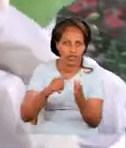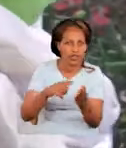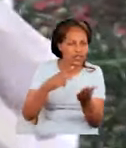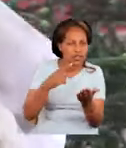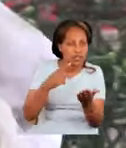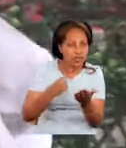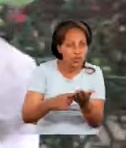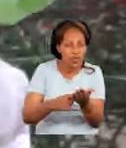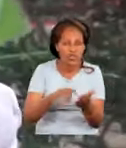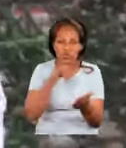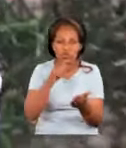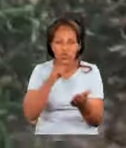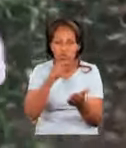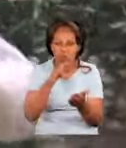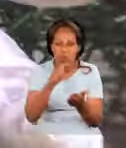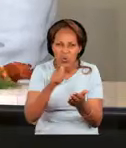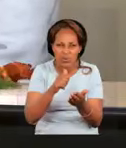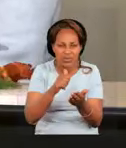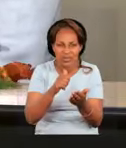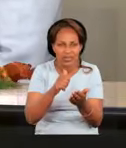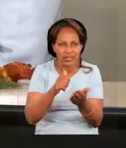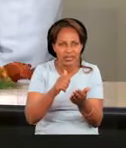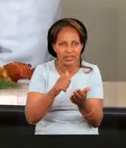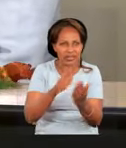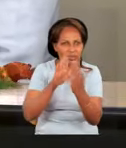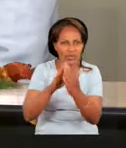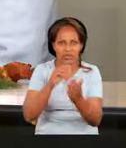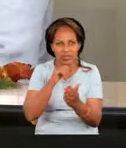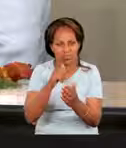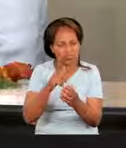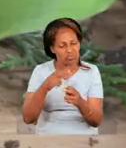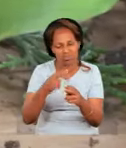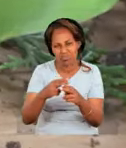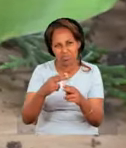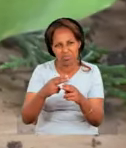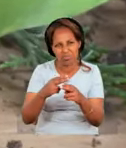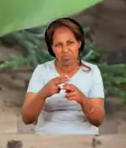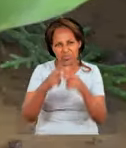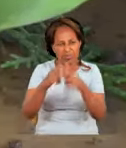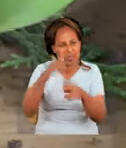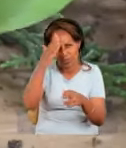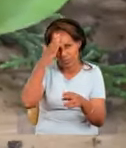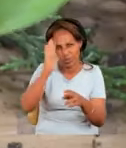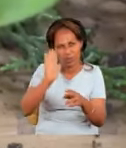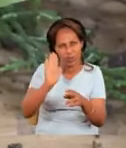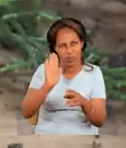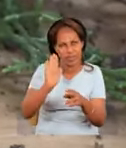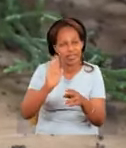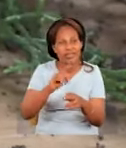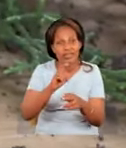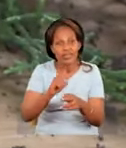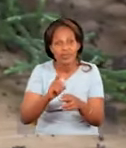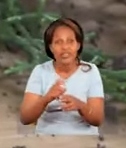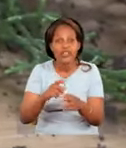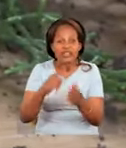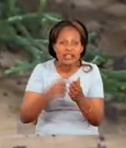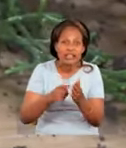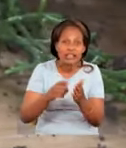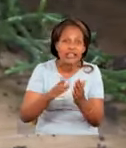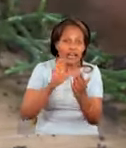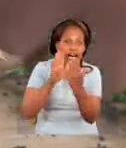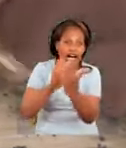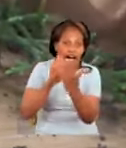parallel. I'm sorry, I really don't know what is this called. Okay, now let me tell you that. This is arranged